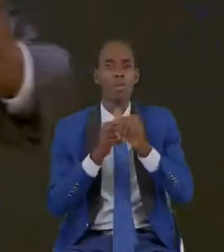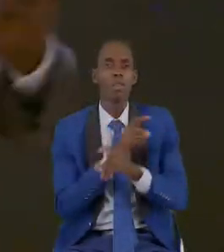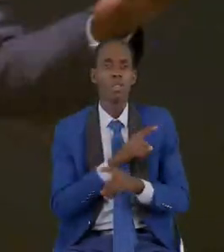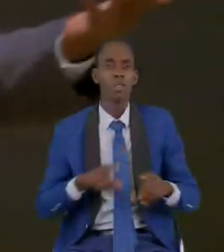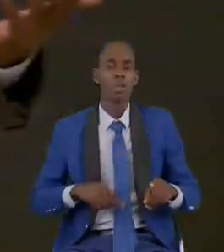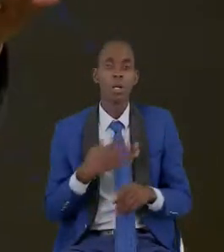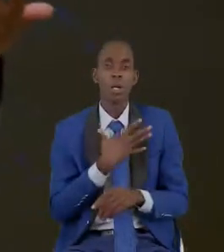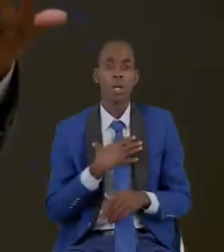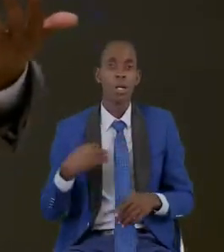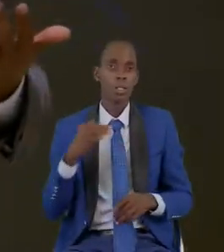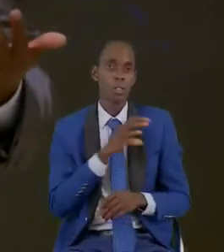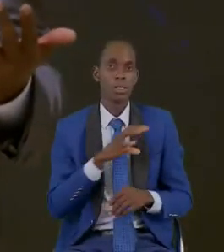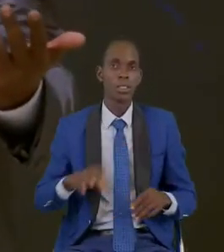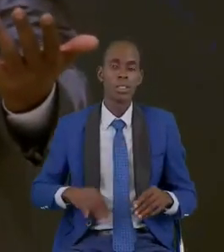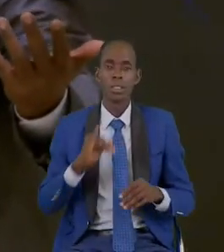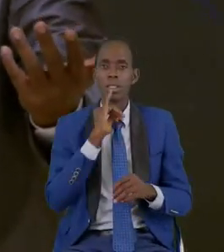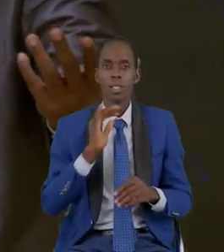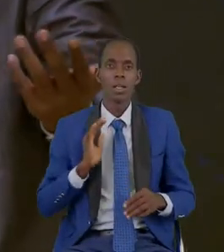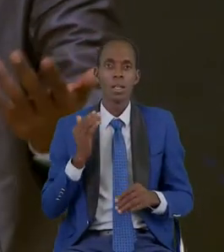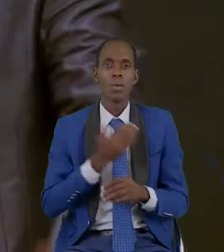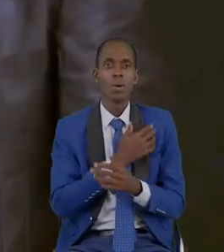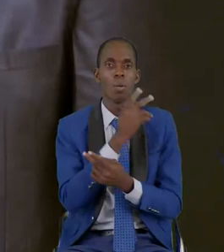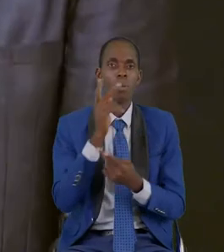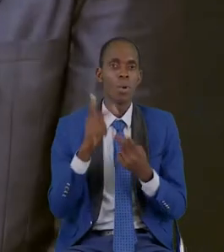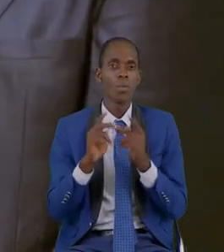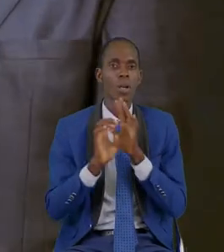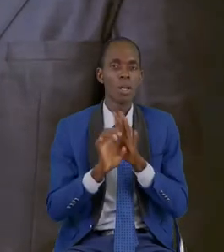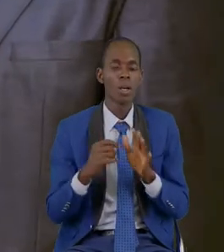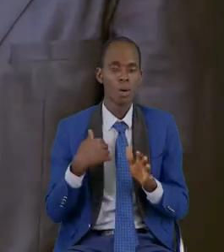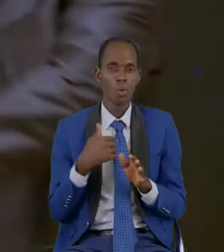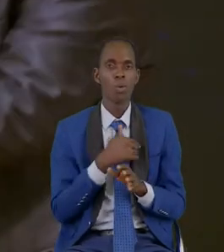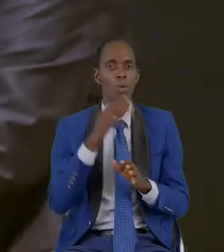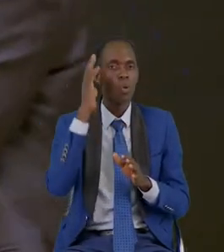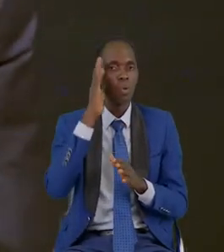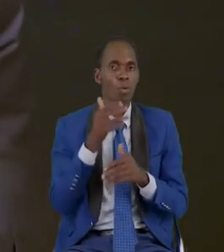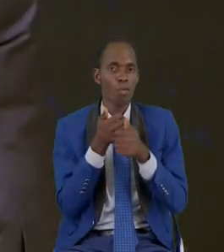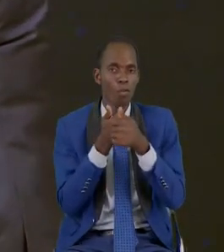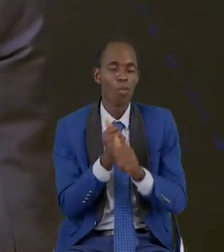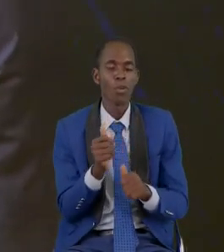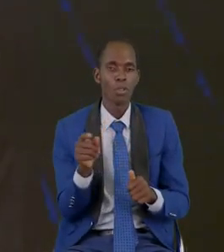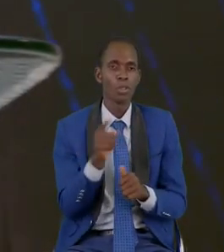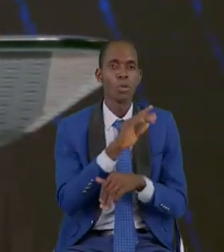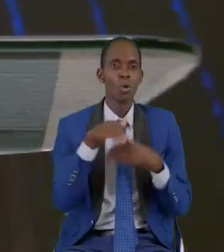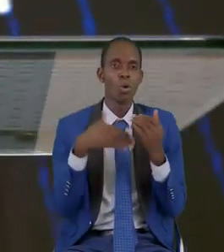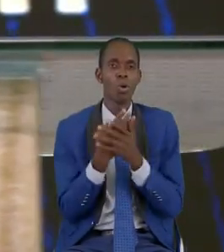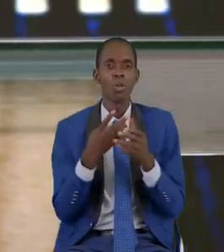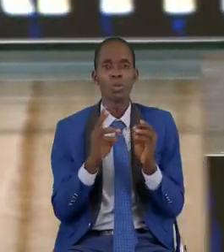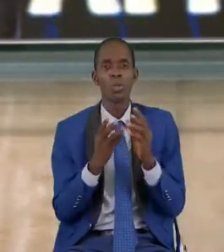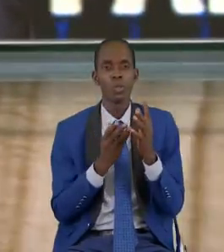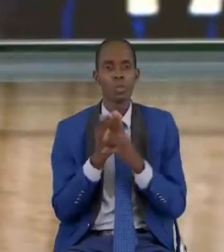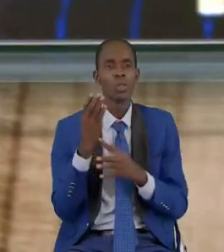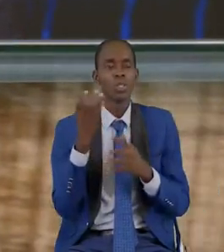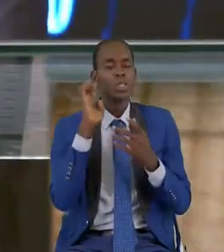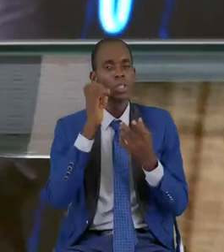our perfect example, and we follow him all the way through. They came to spy out